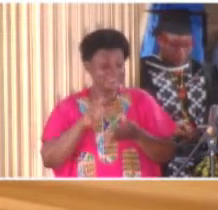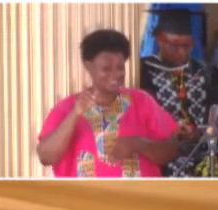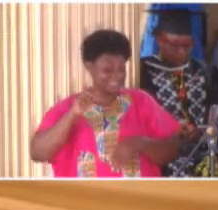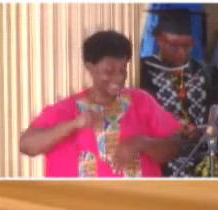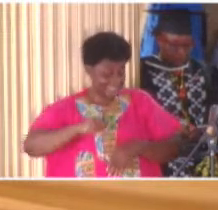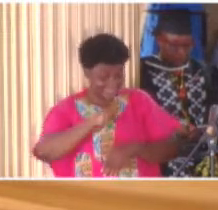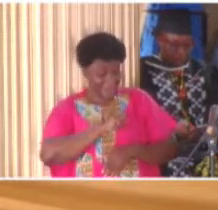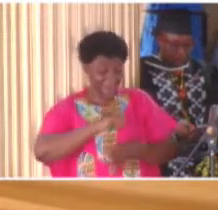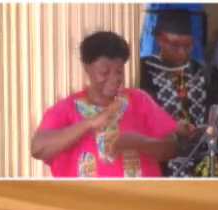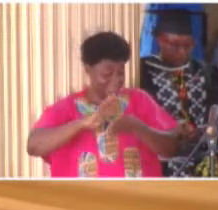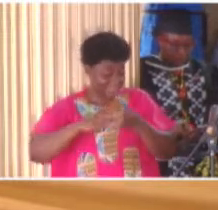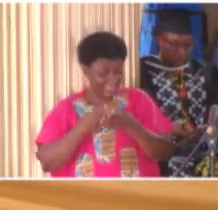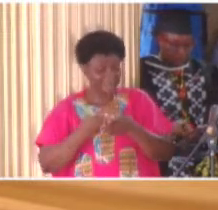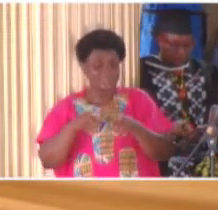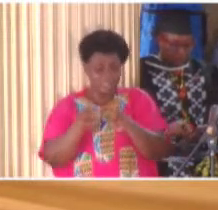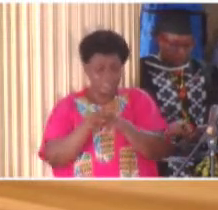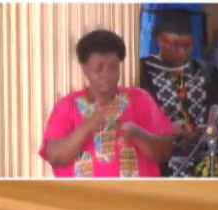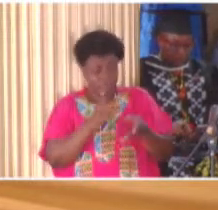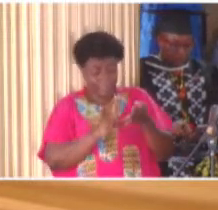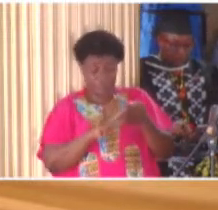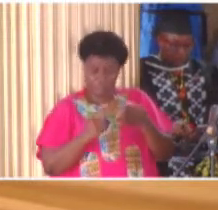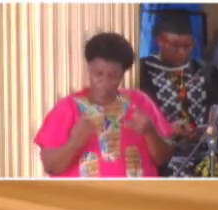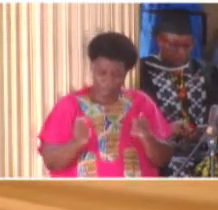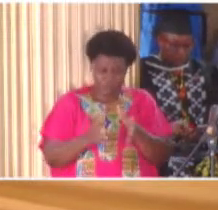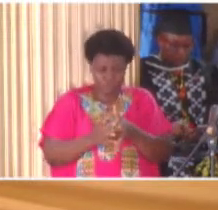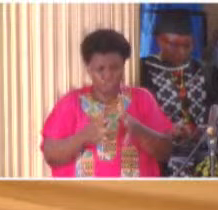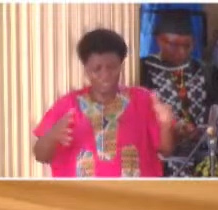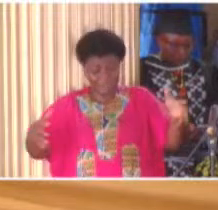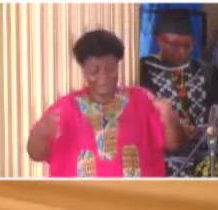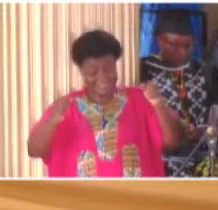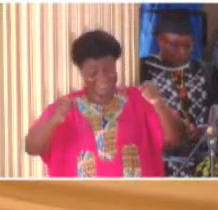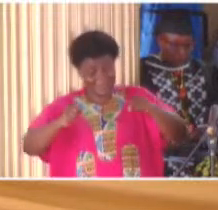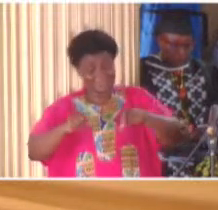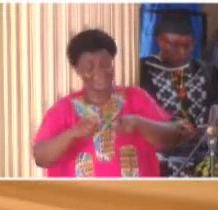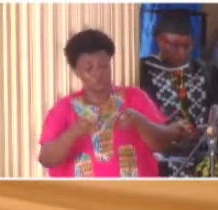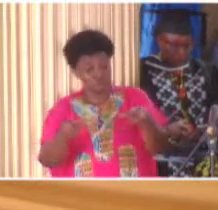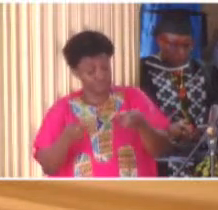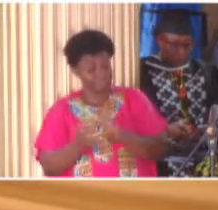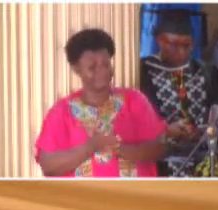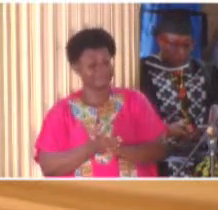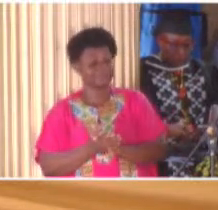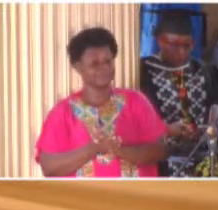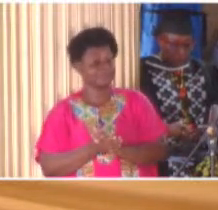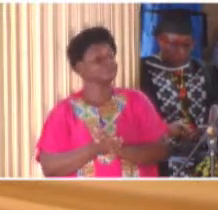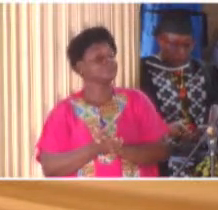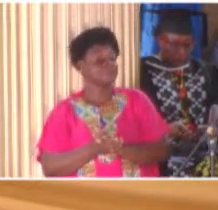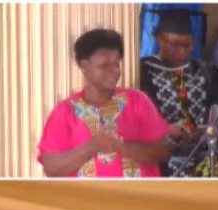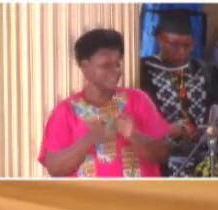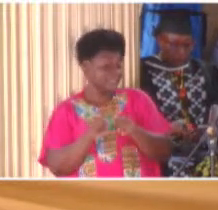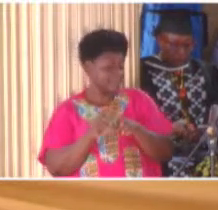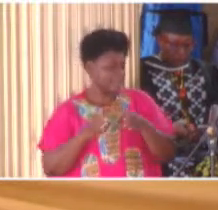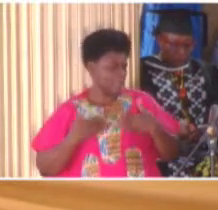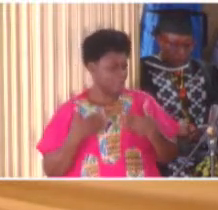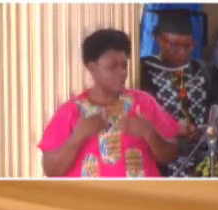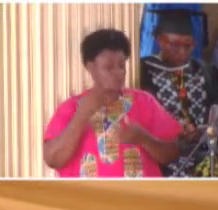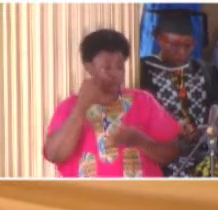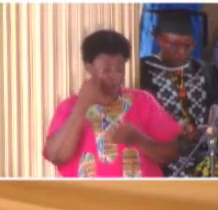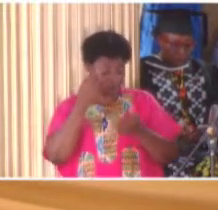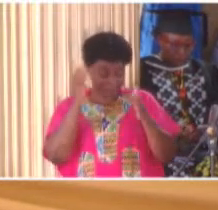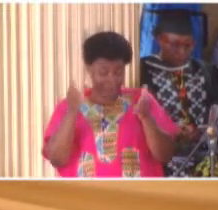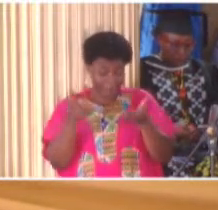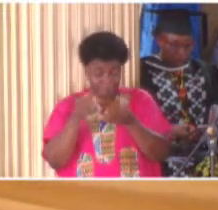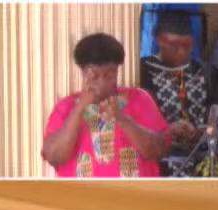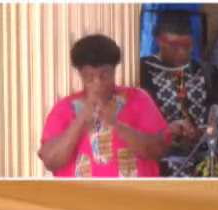Students Hostel, are part of our efforts to expand capacity. I am also happy to acknowledge the initiatives by the